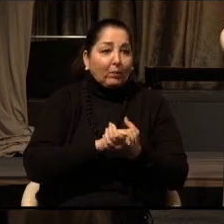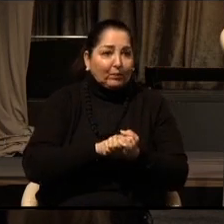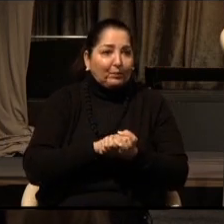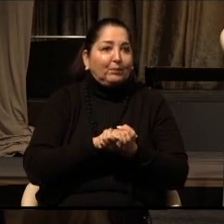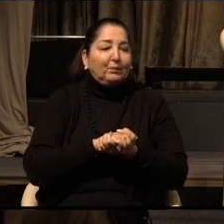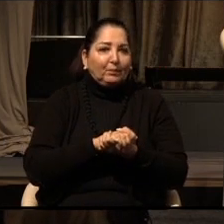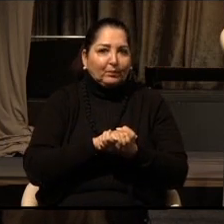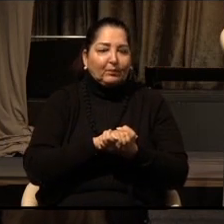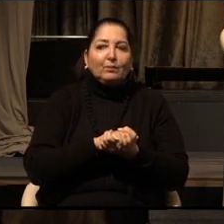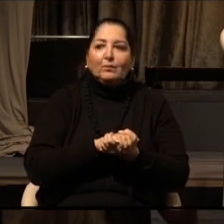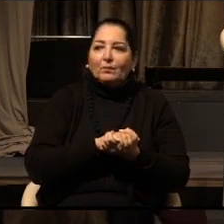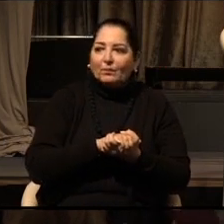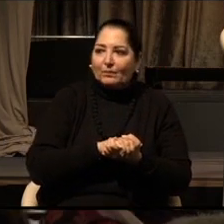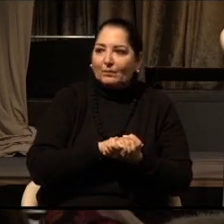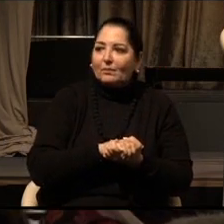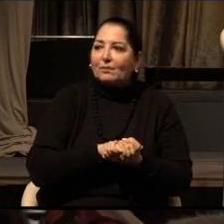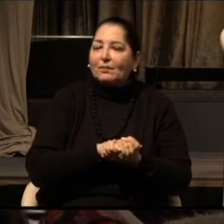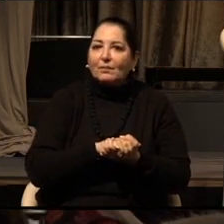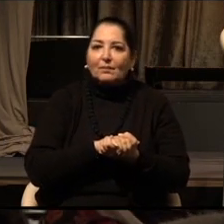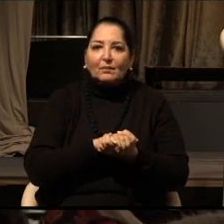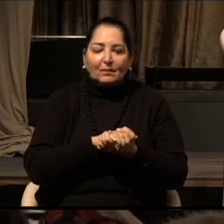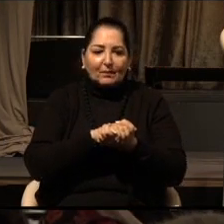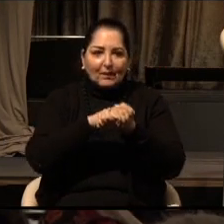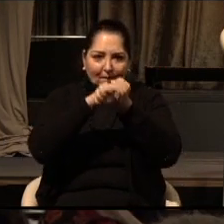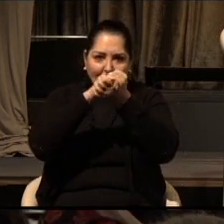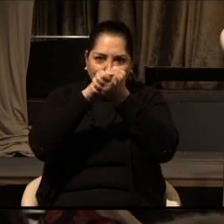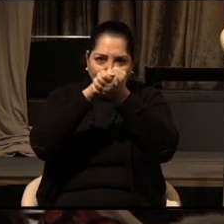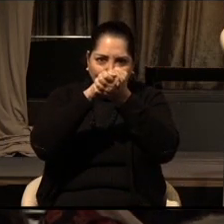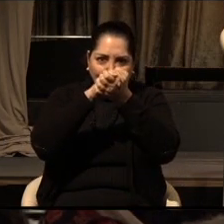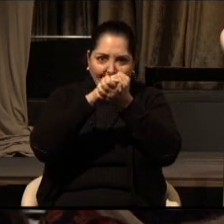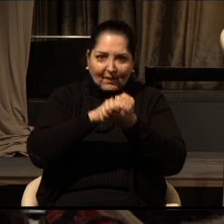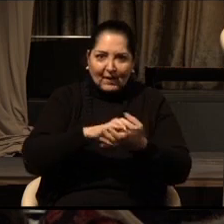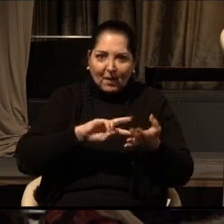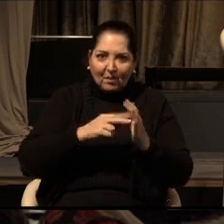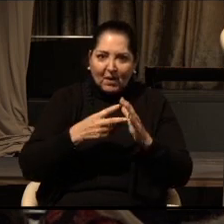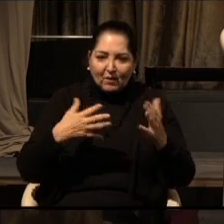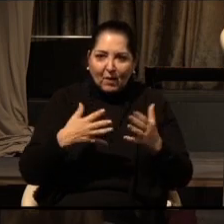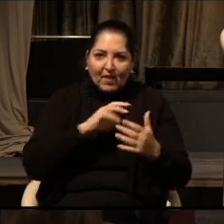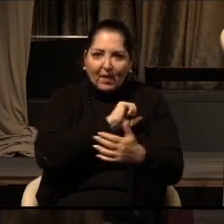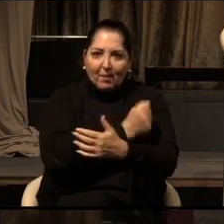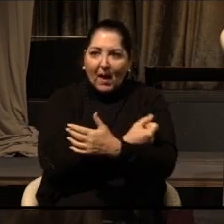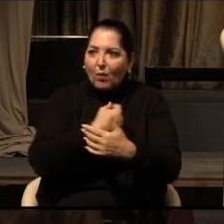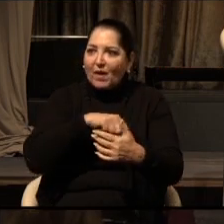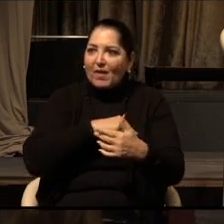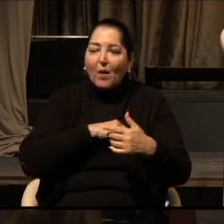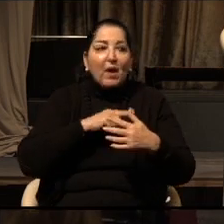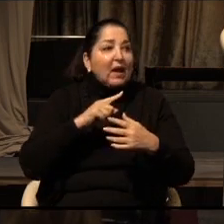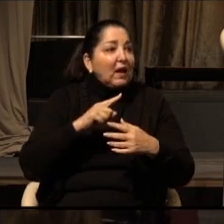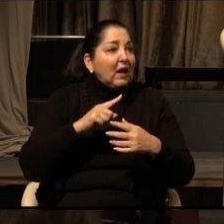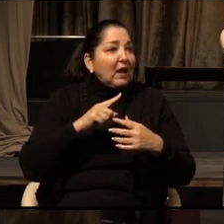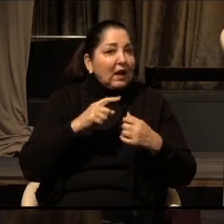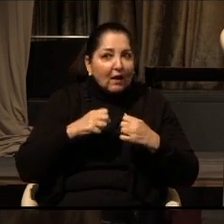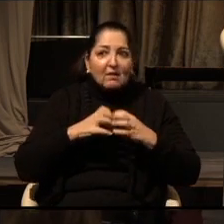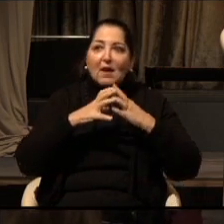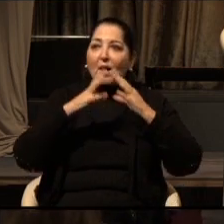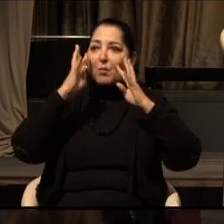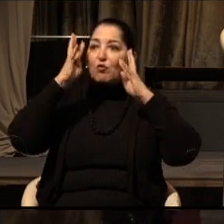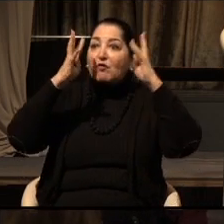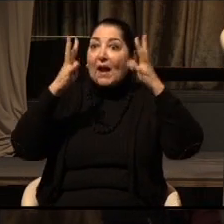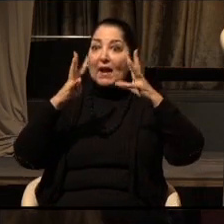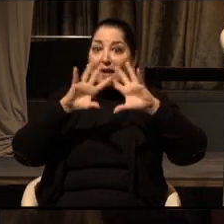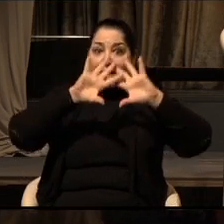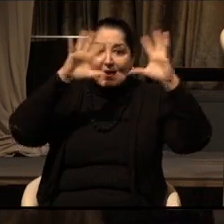Of holding the power that we created inside this room, this energy